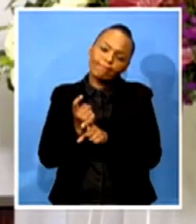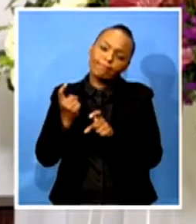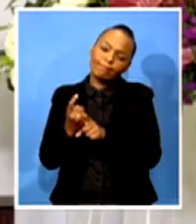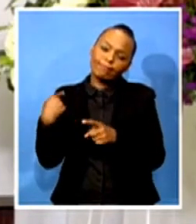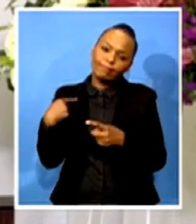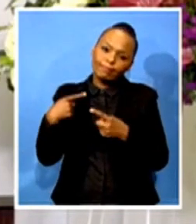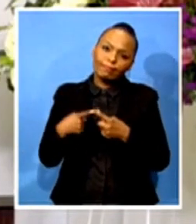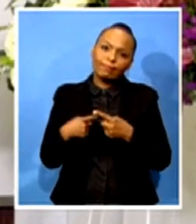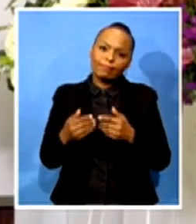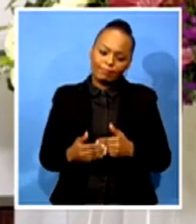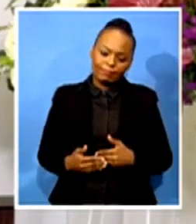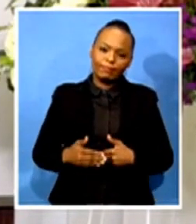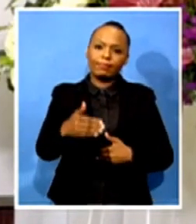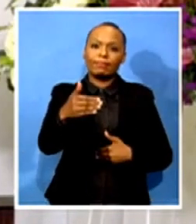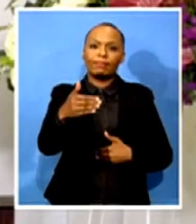kakuhle